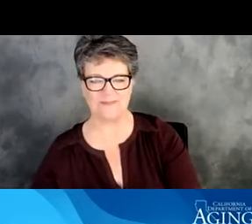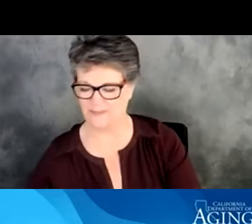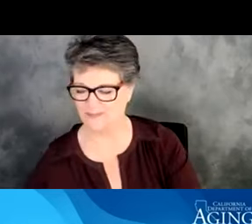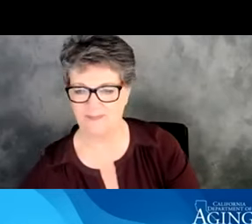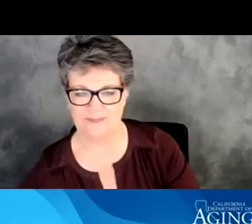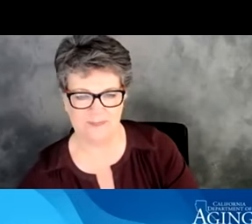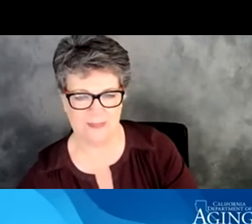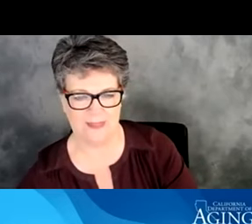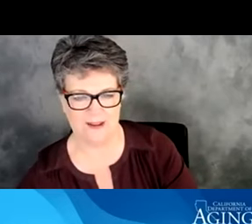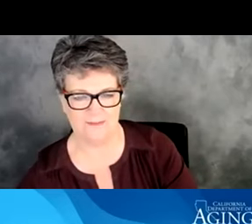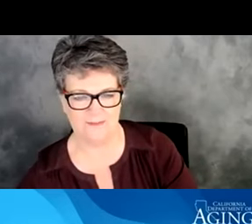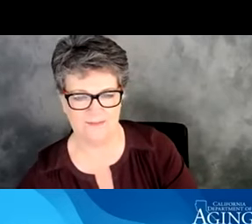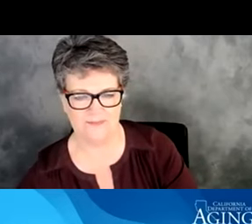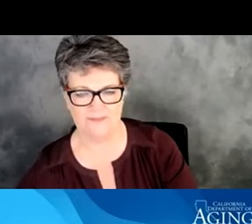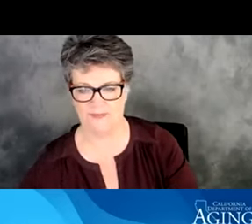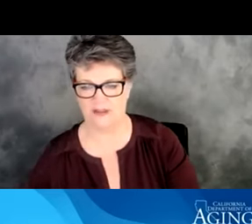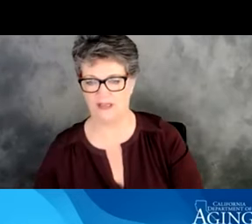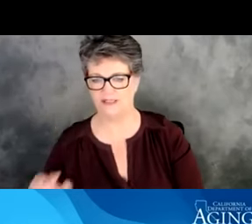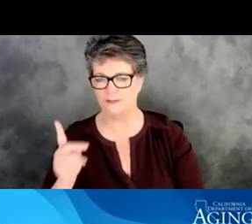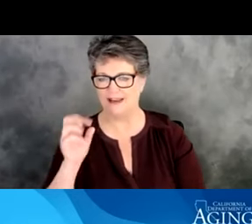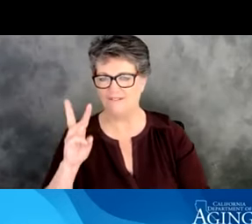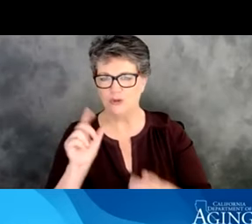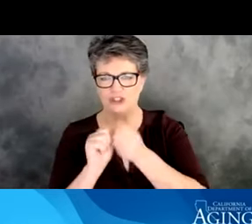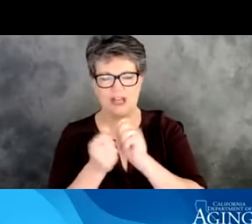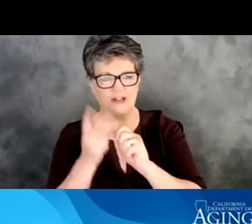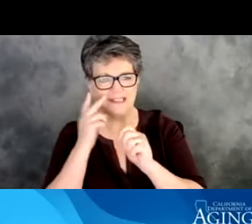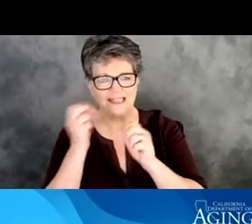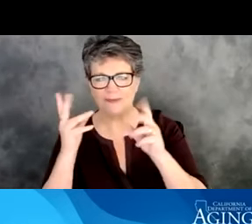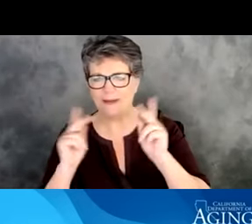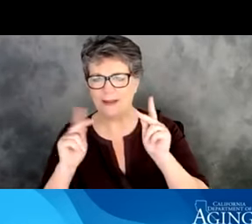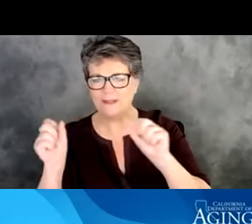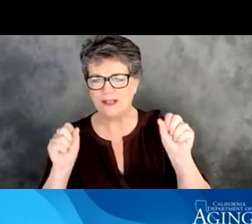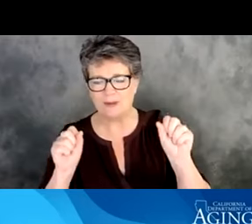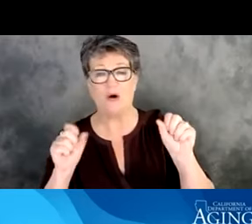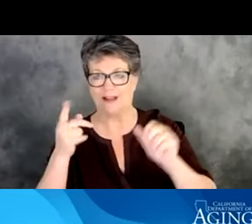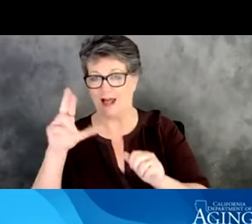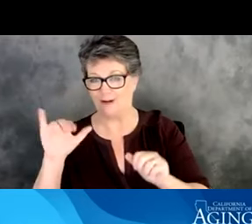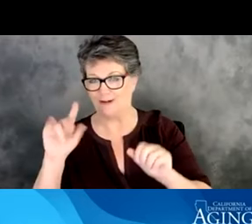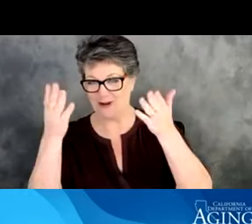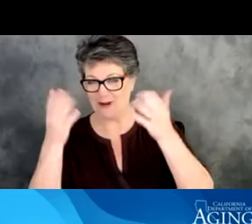Somehow my view has changed. Let's see, I want to see as many people as possible. There you all are.